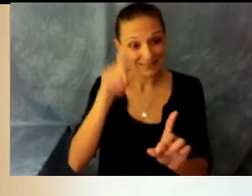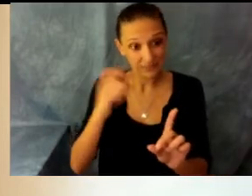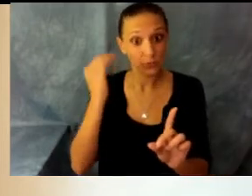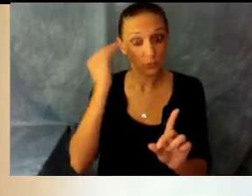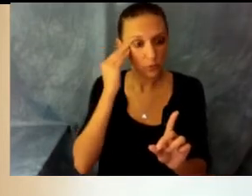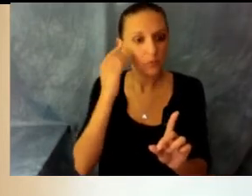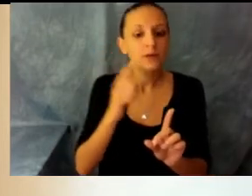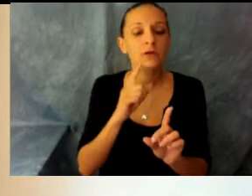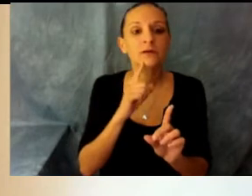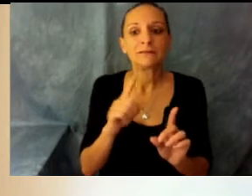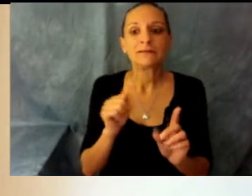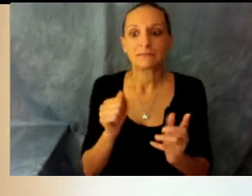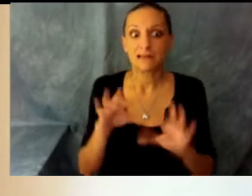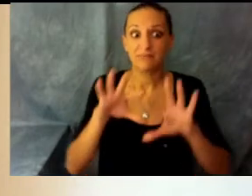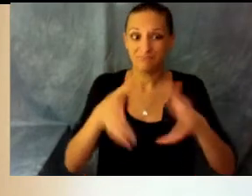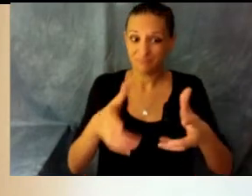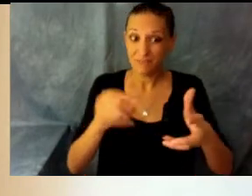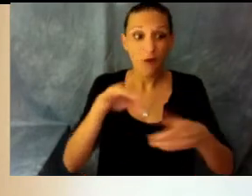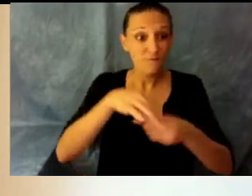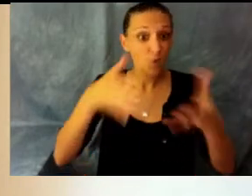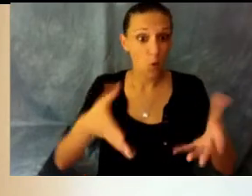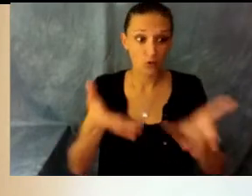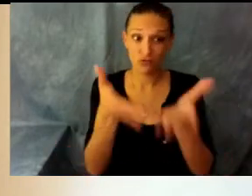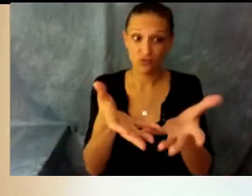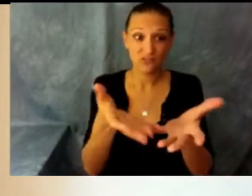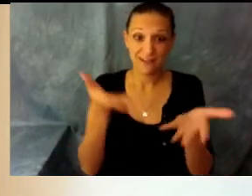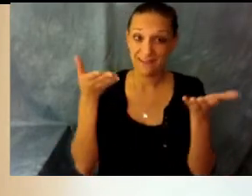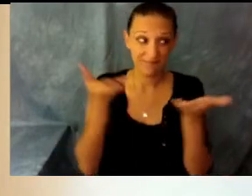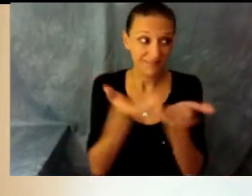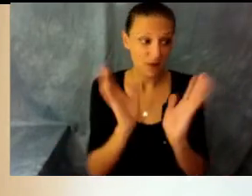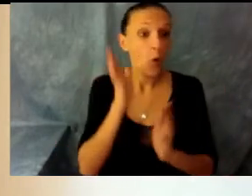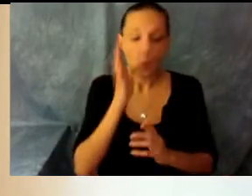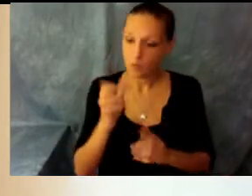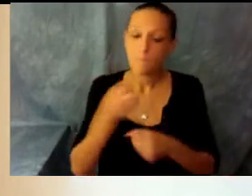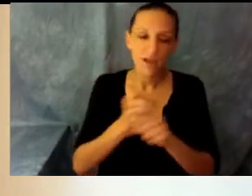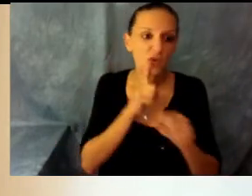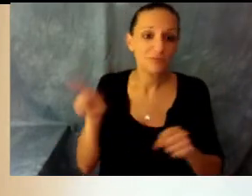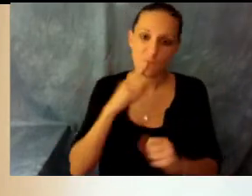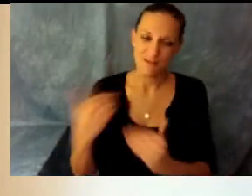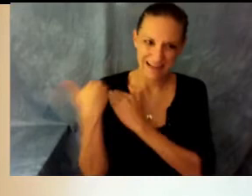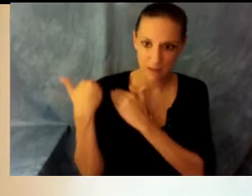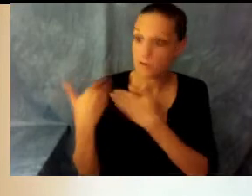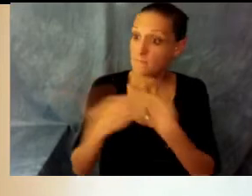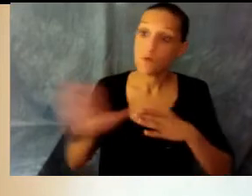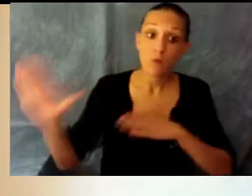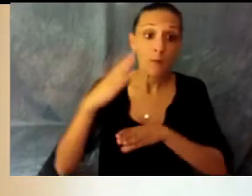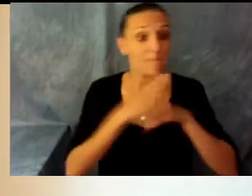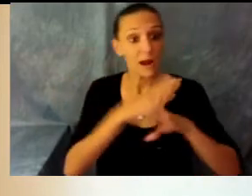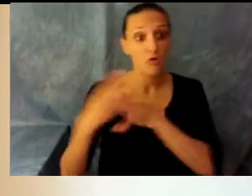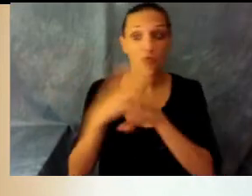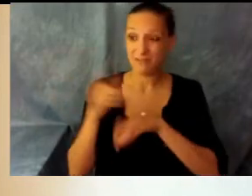contingent of voters out there who will hold them accountable, even if the barriers that they have created